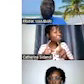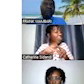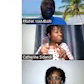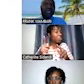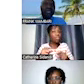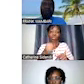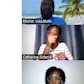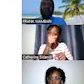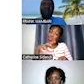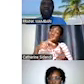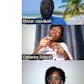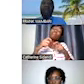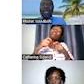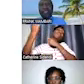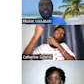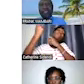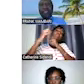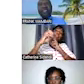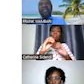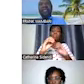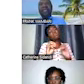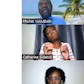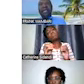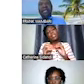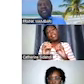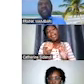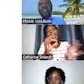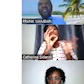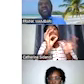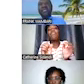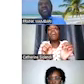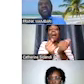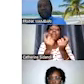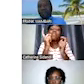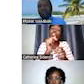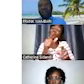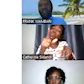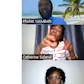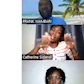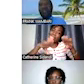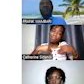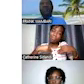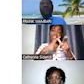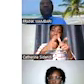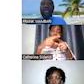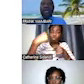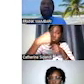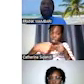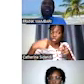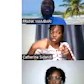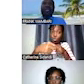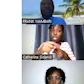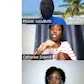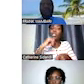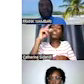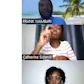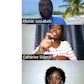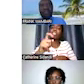pay. If it has happened, accept it, move on. You do not have to take away your